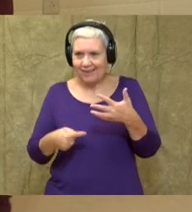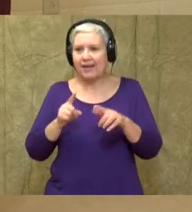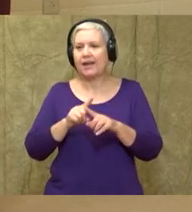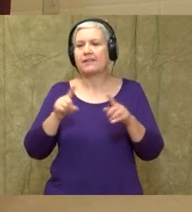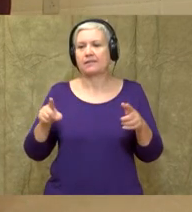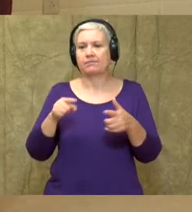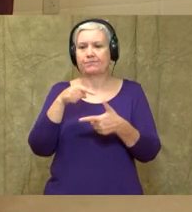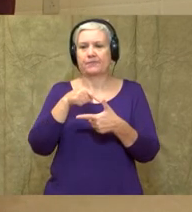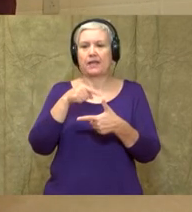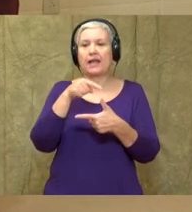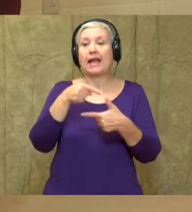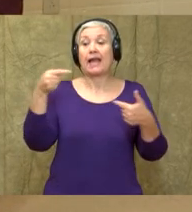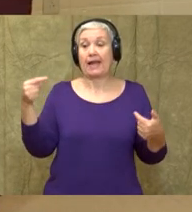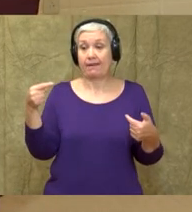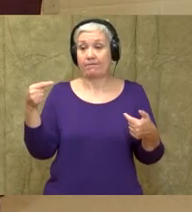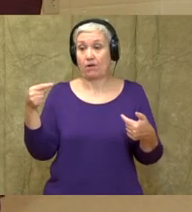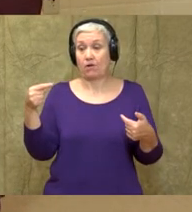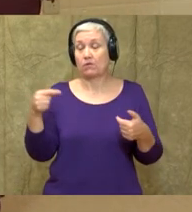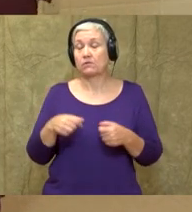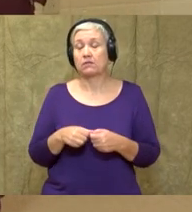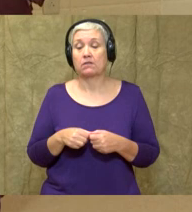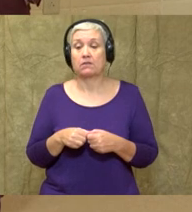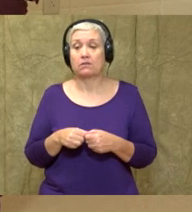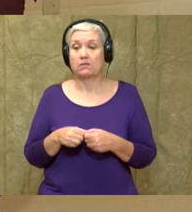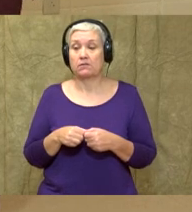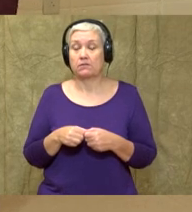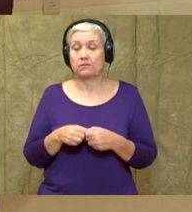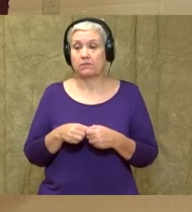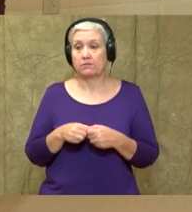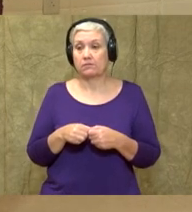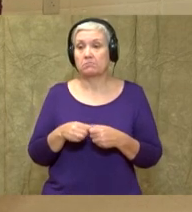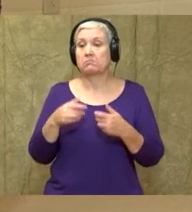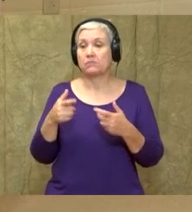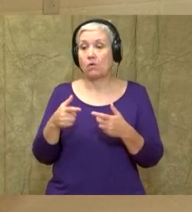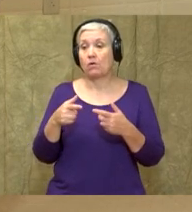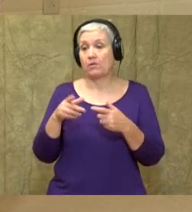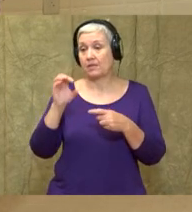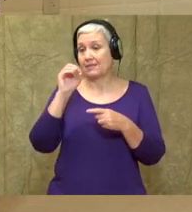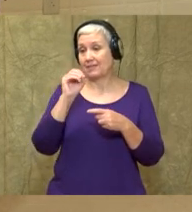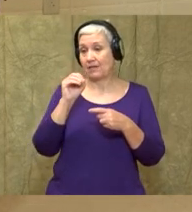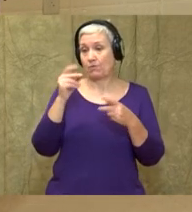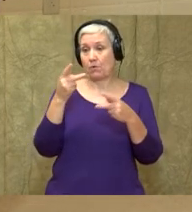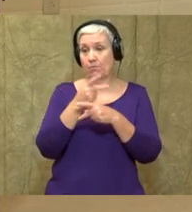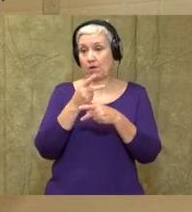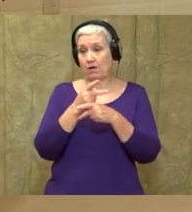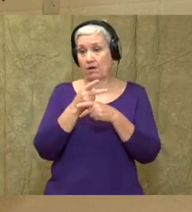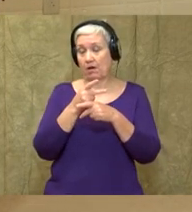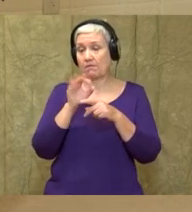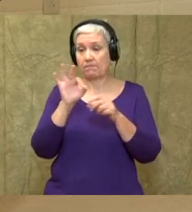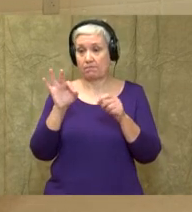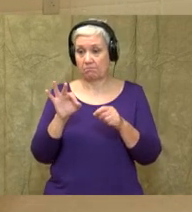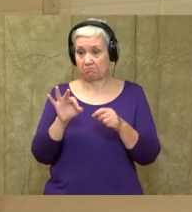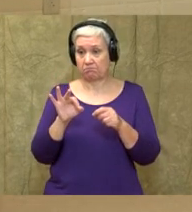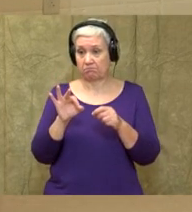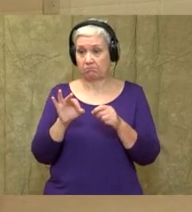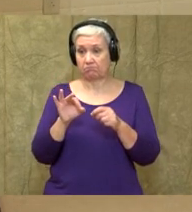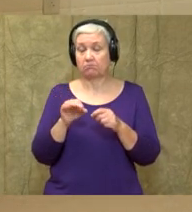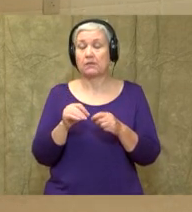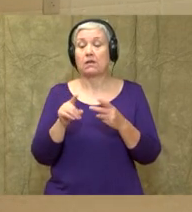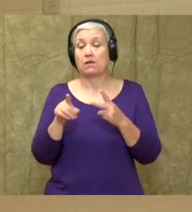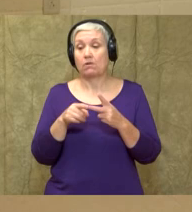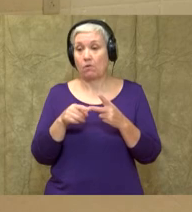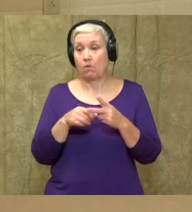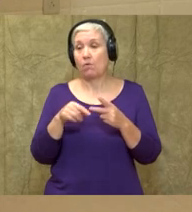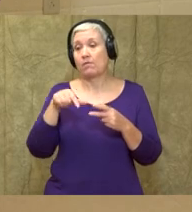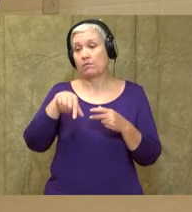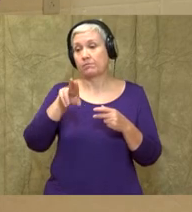inverse operations, whether we're factoring and using the zero product property or using the quadratic formula. So those are the